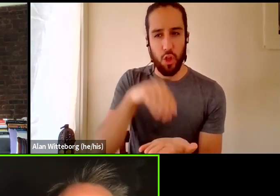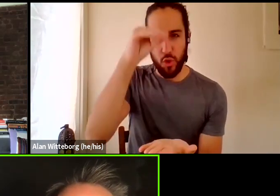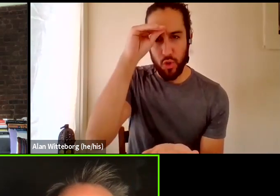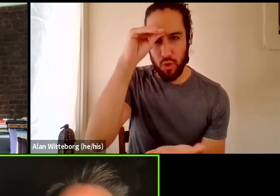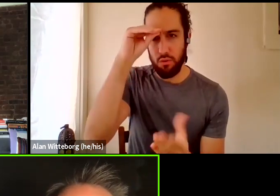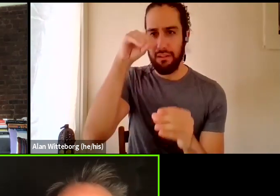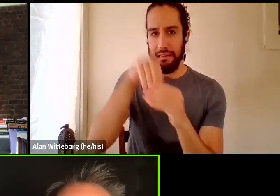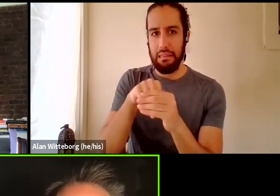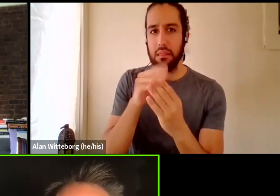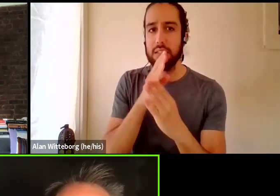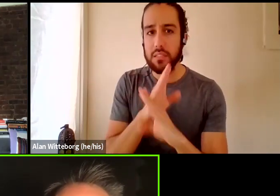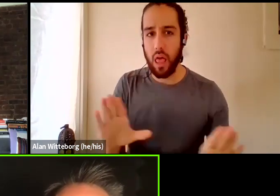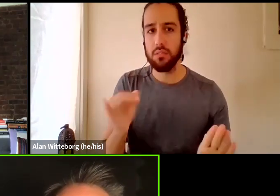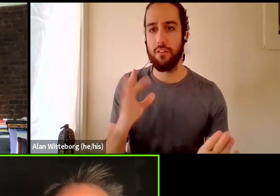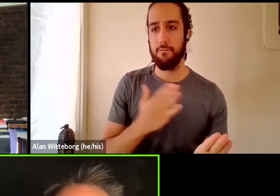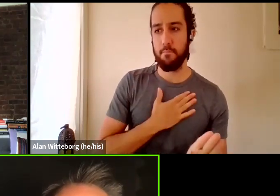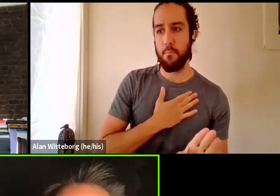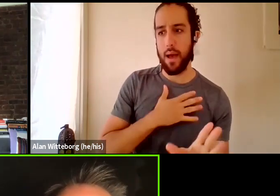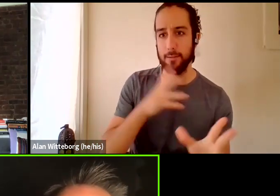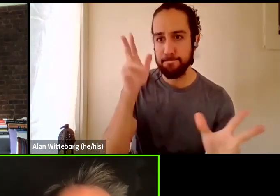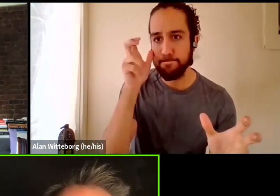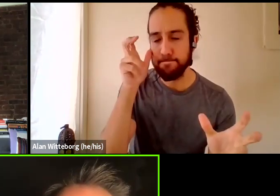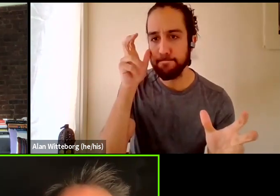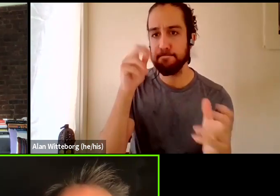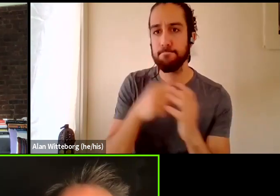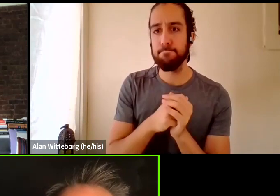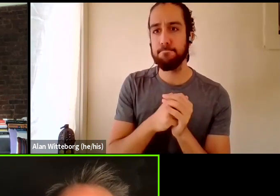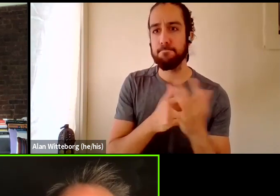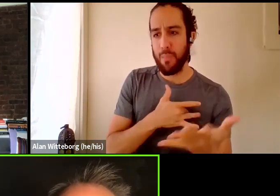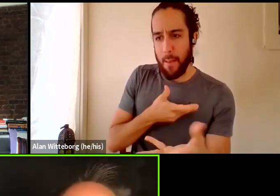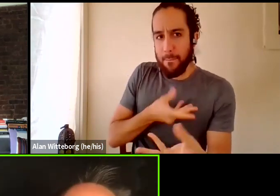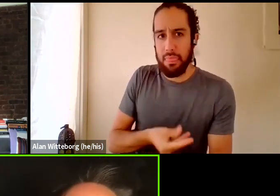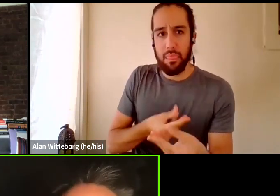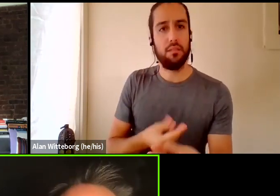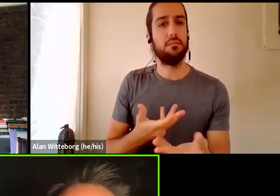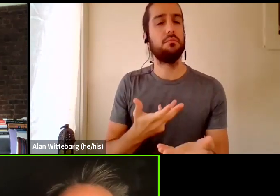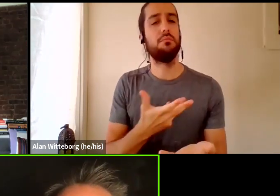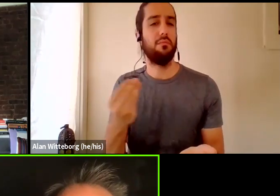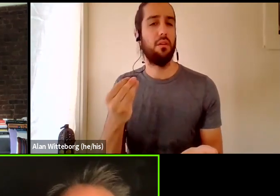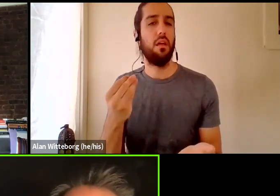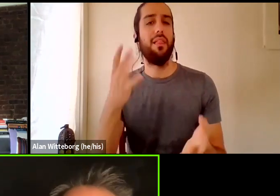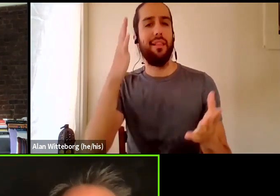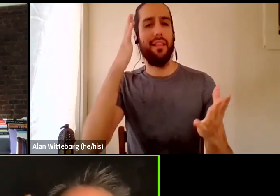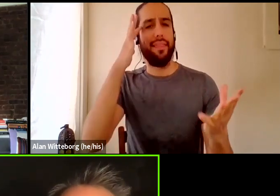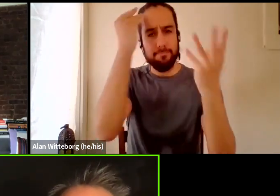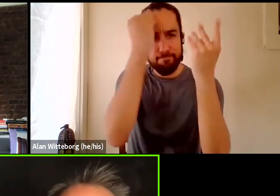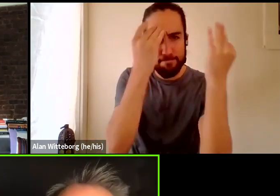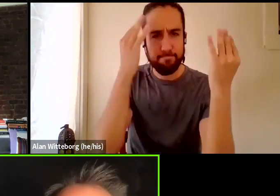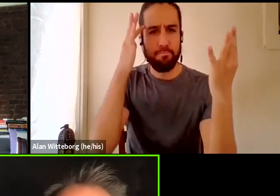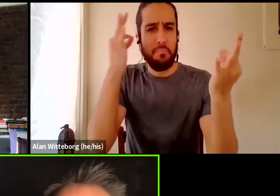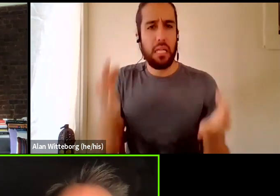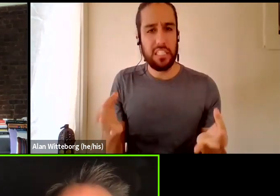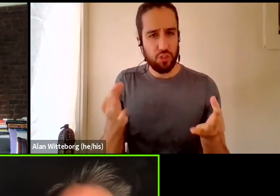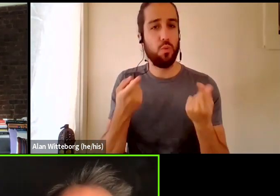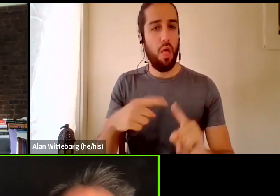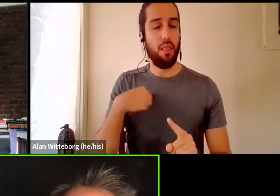my empathy, right? In the meditation that I'm doing while I'm also actively listening. And I